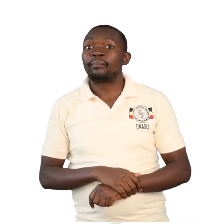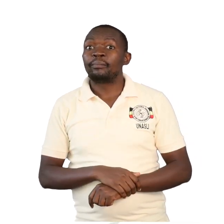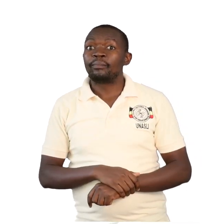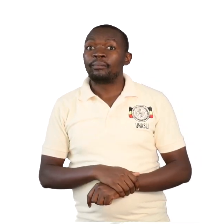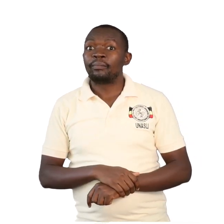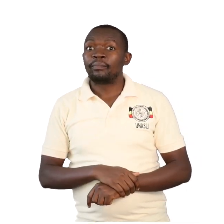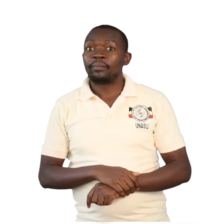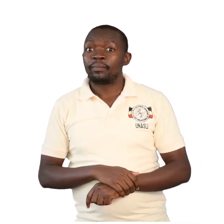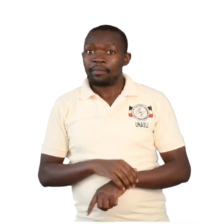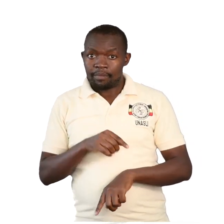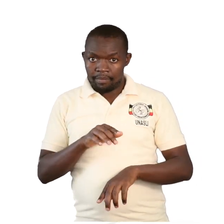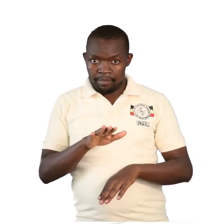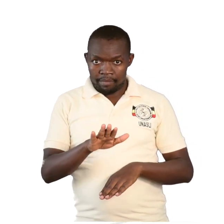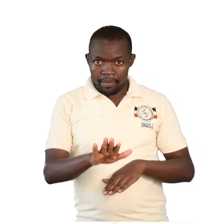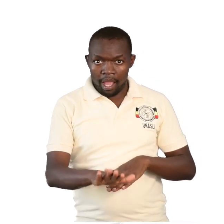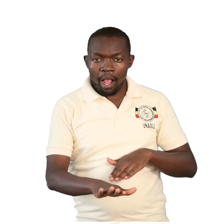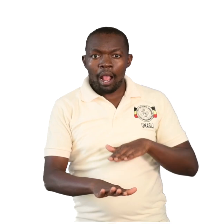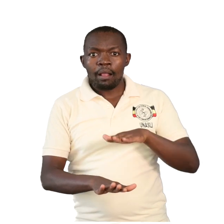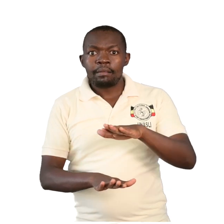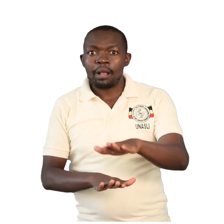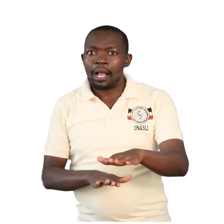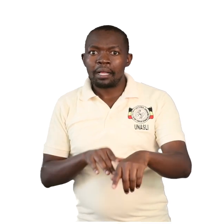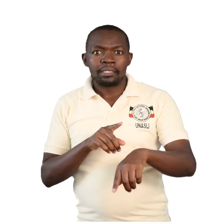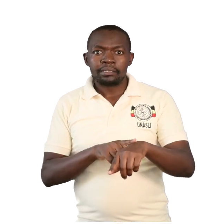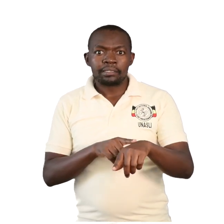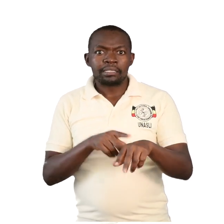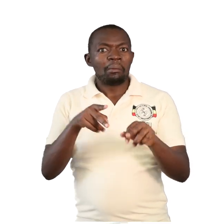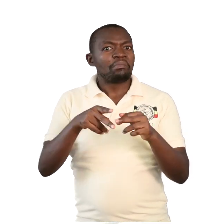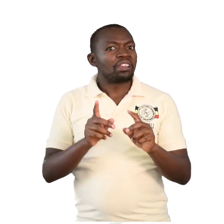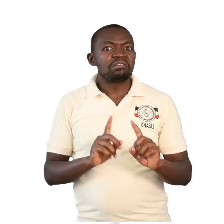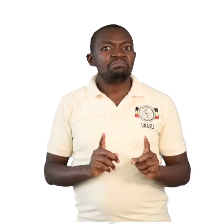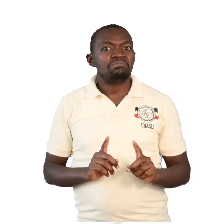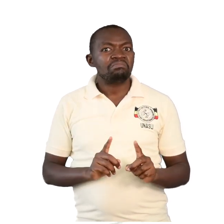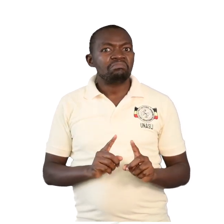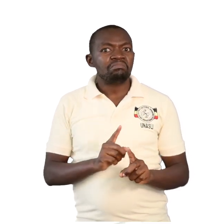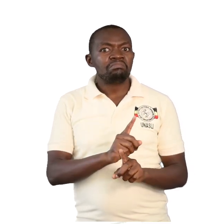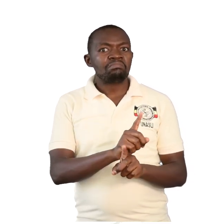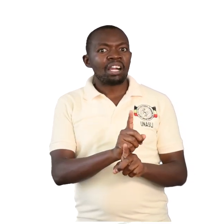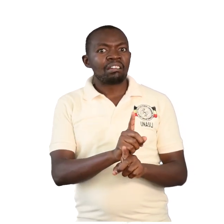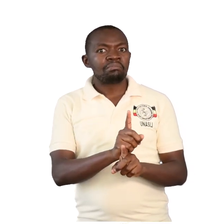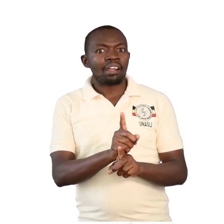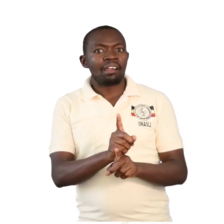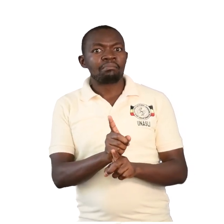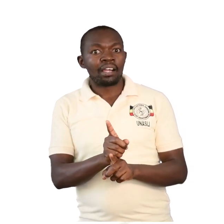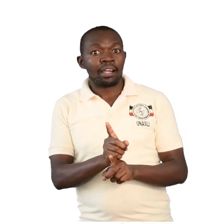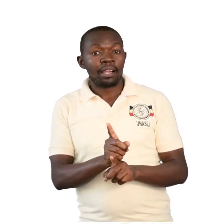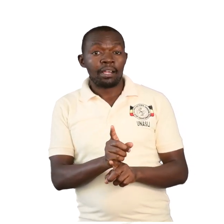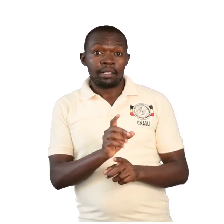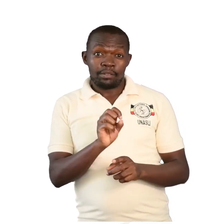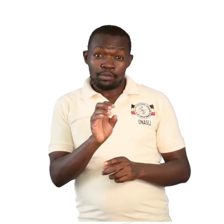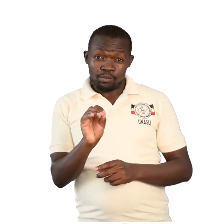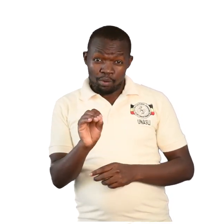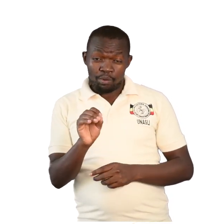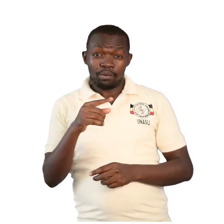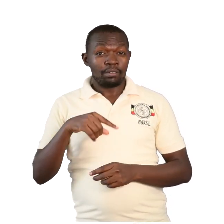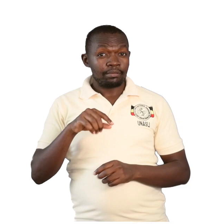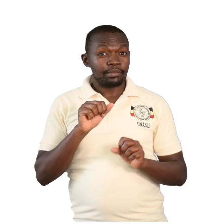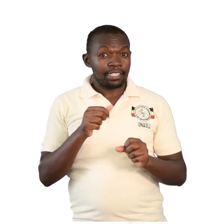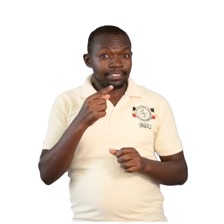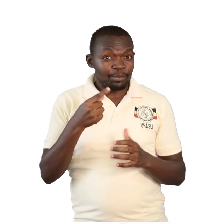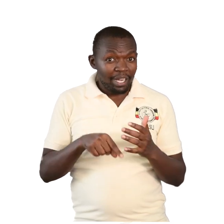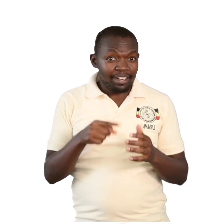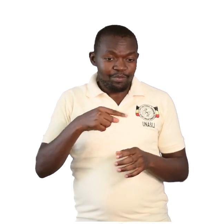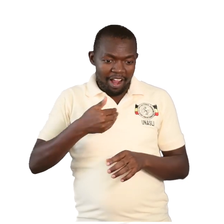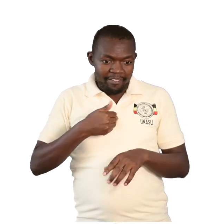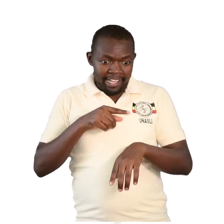was moving, time went on. So, we can say that there was